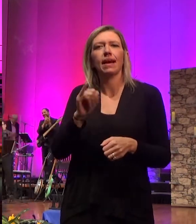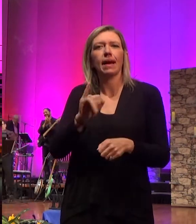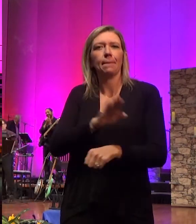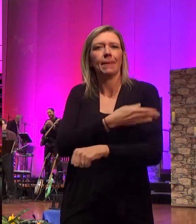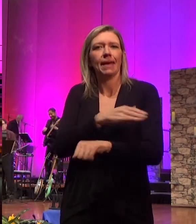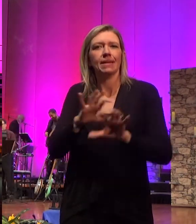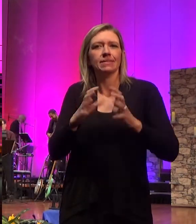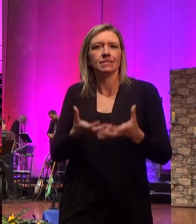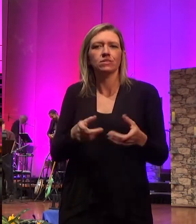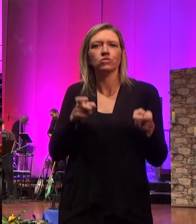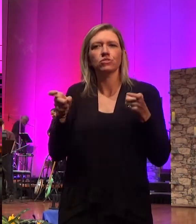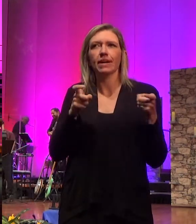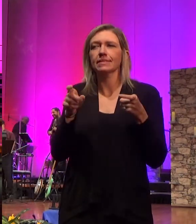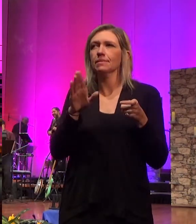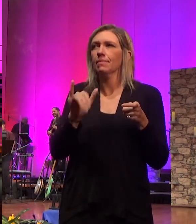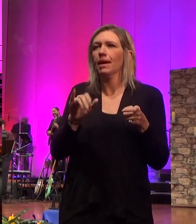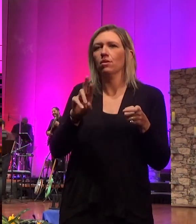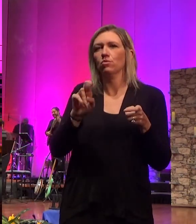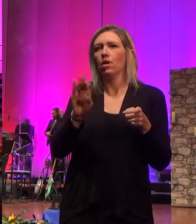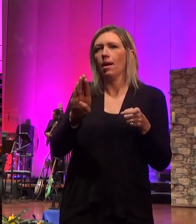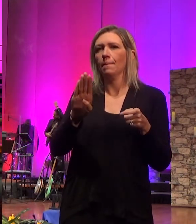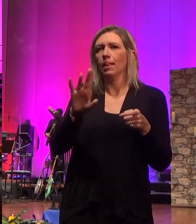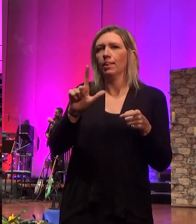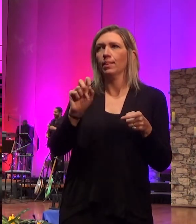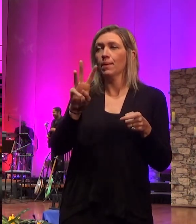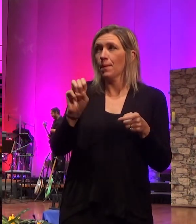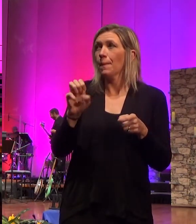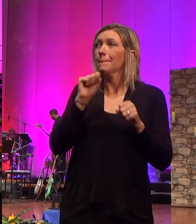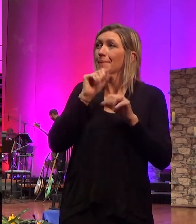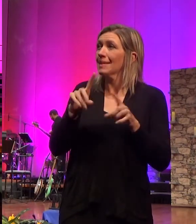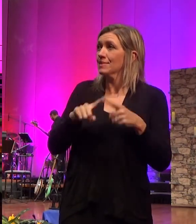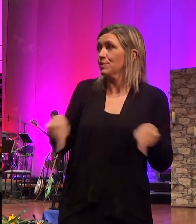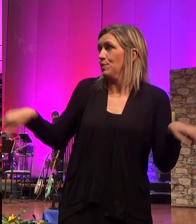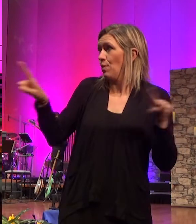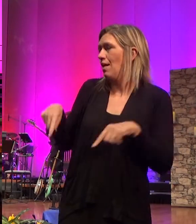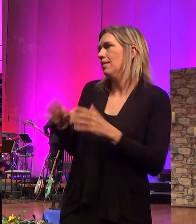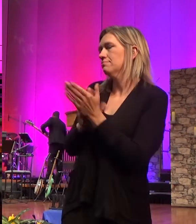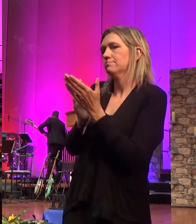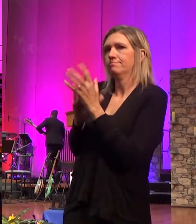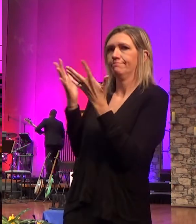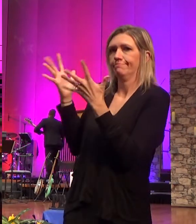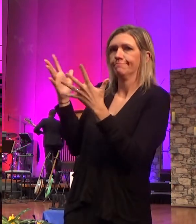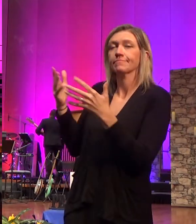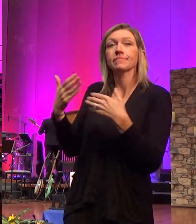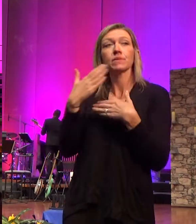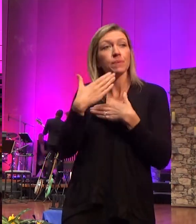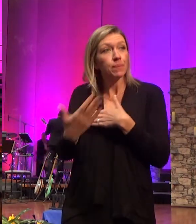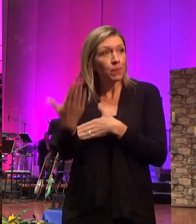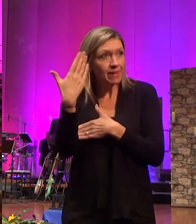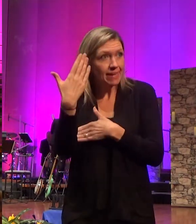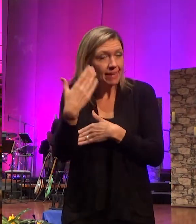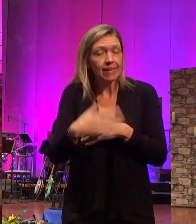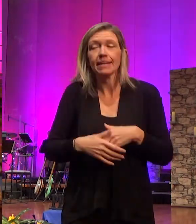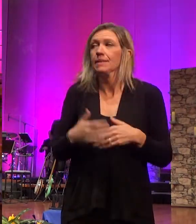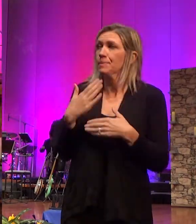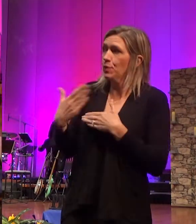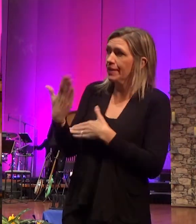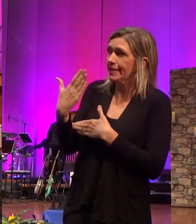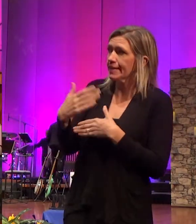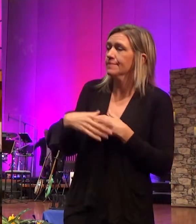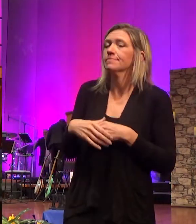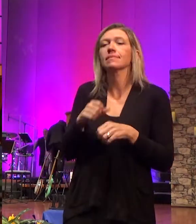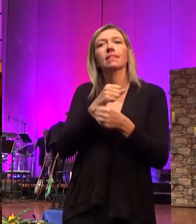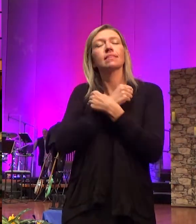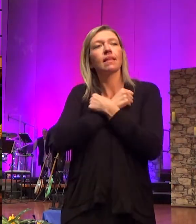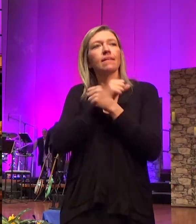directed by Rob Lowe. Blessings to you all. Outstanding. Good morning. Love